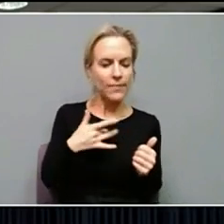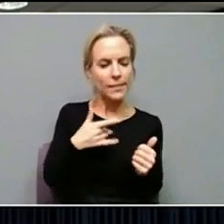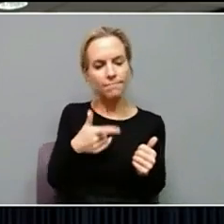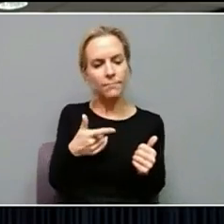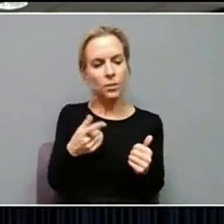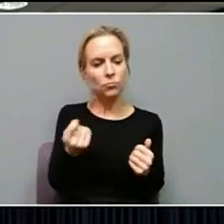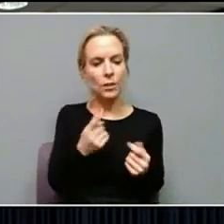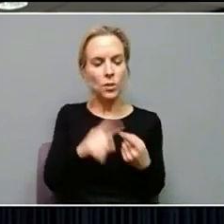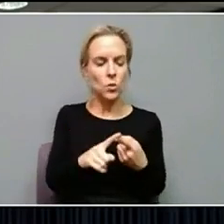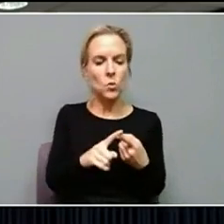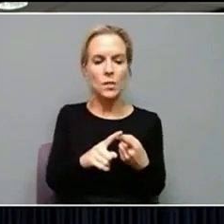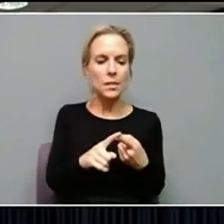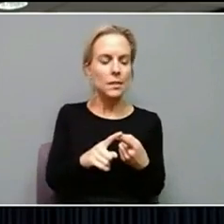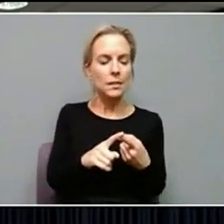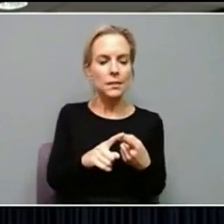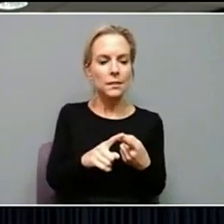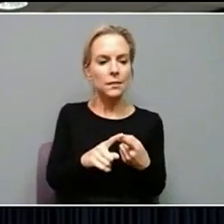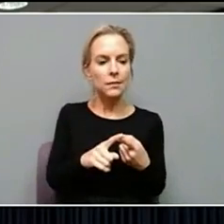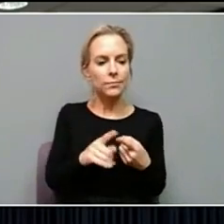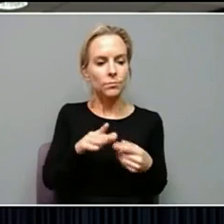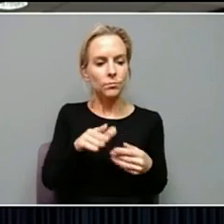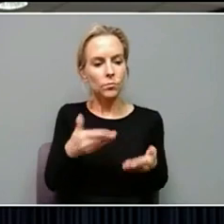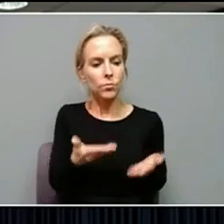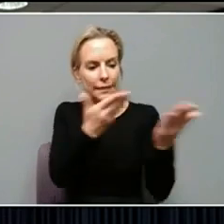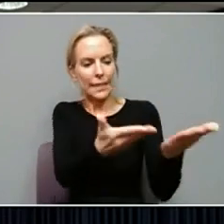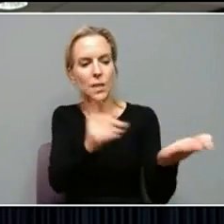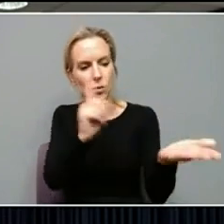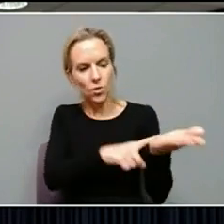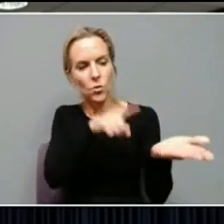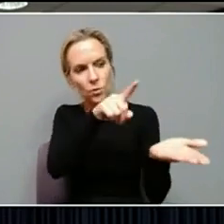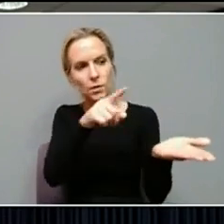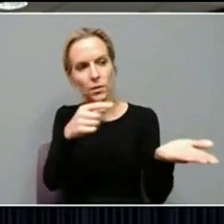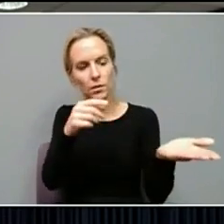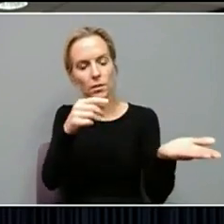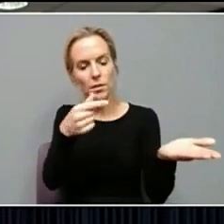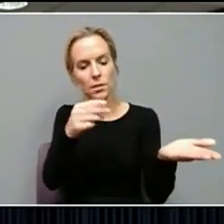you can present to the General Assembly and call a special session?